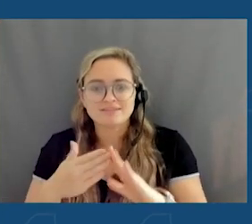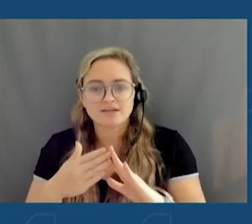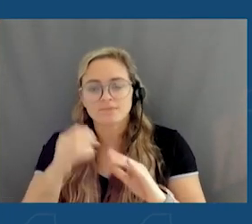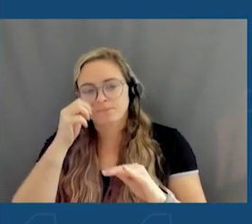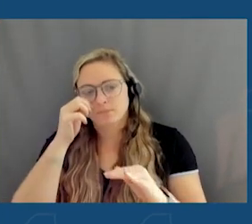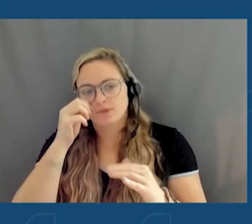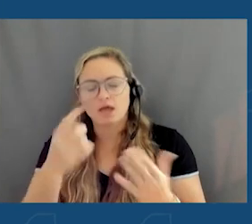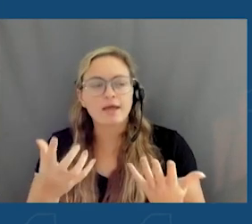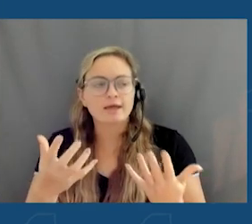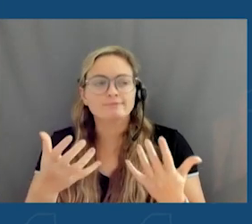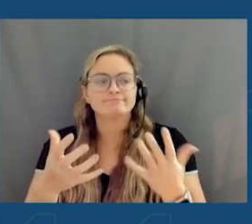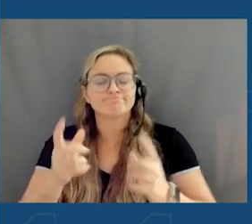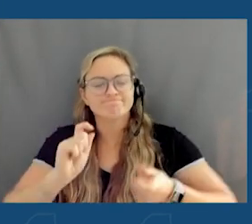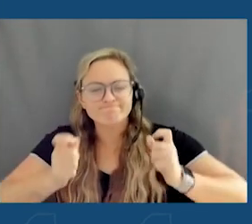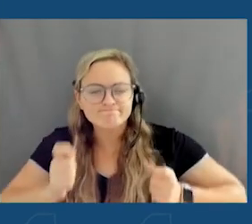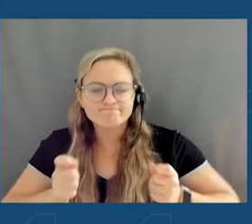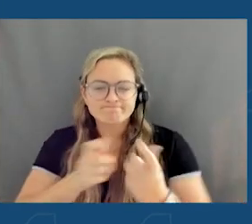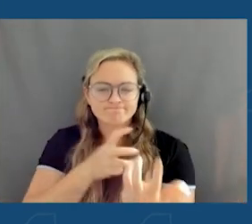A custom-built,